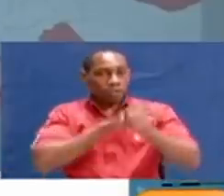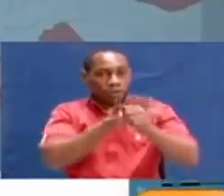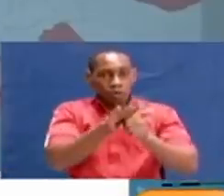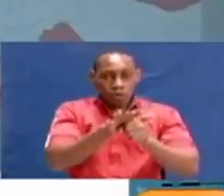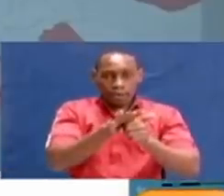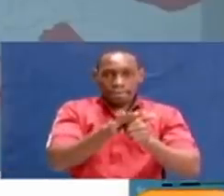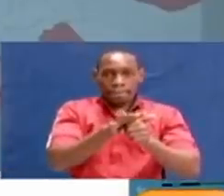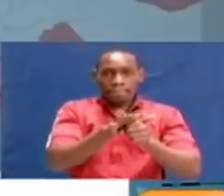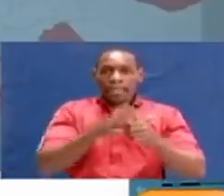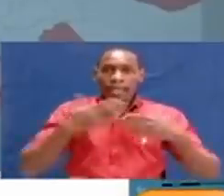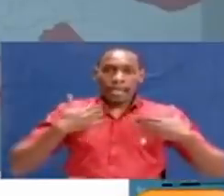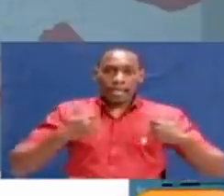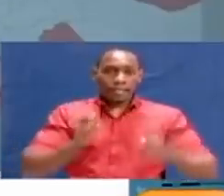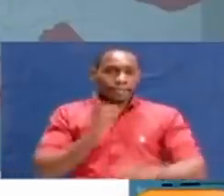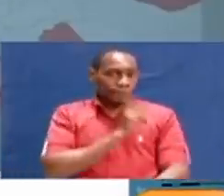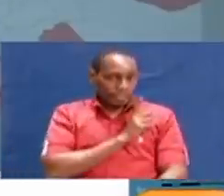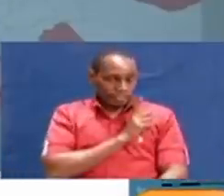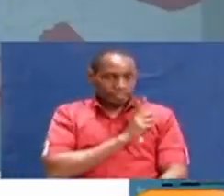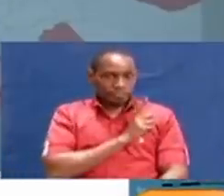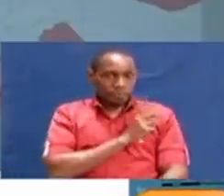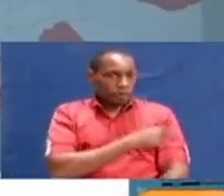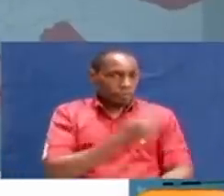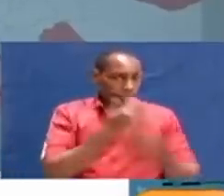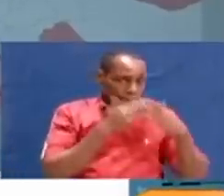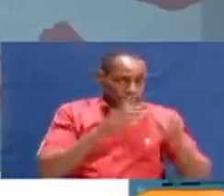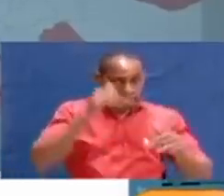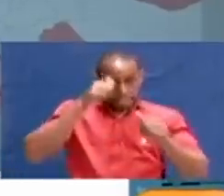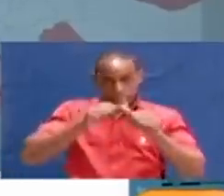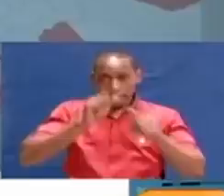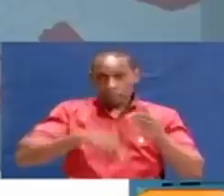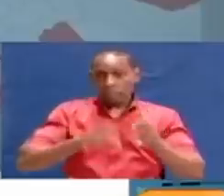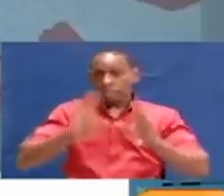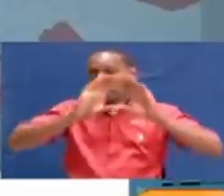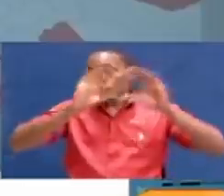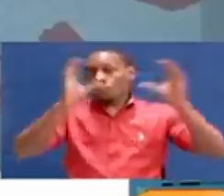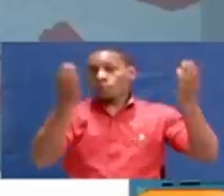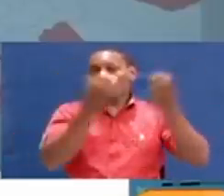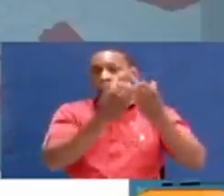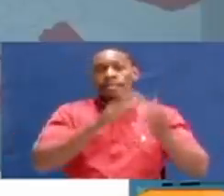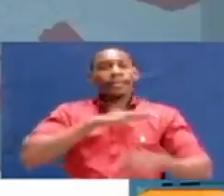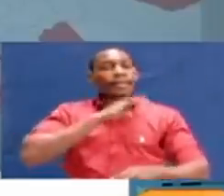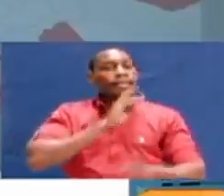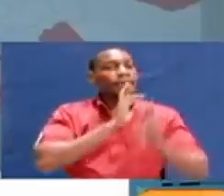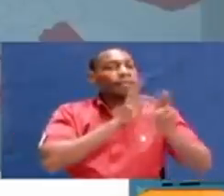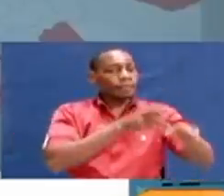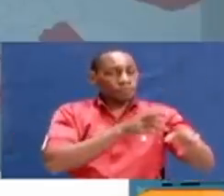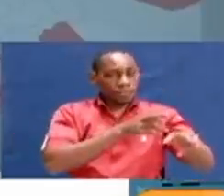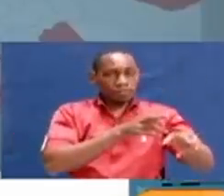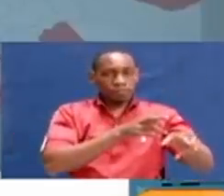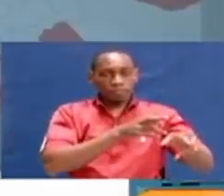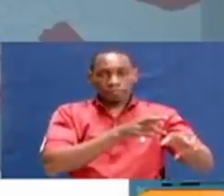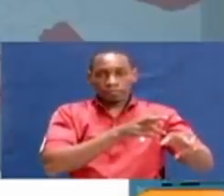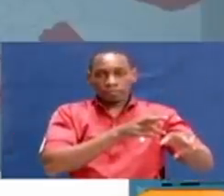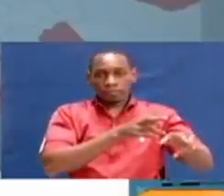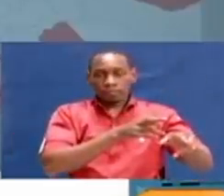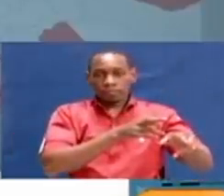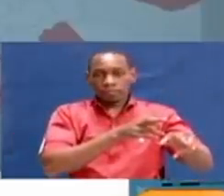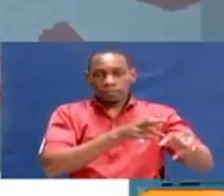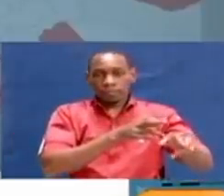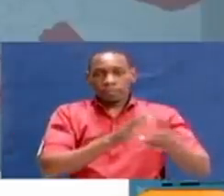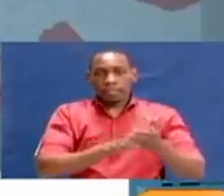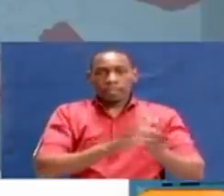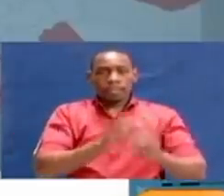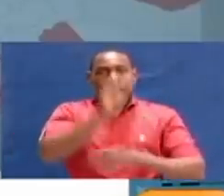have recovered. And remember, the global fatality rate is